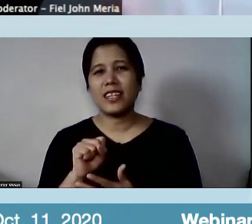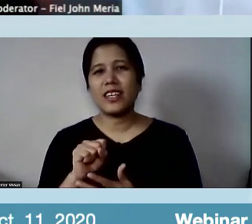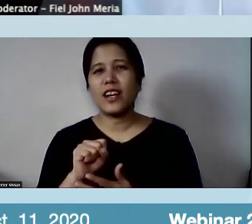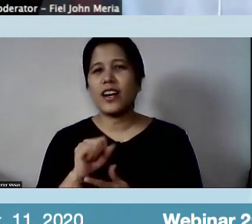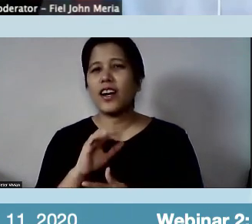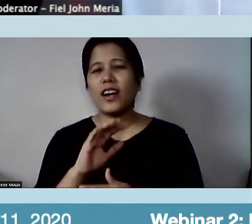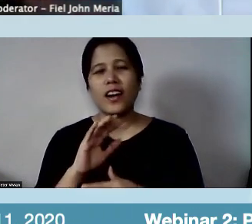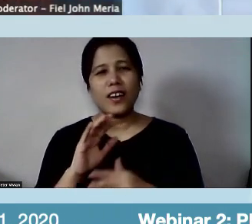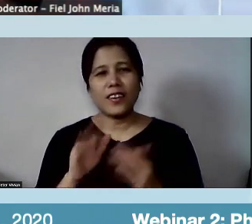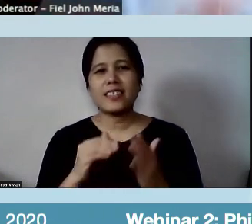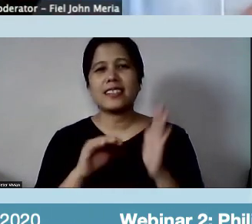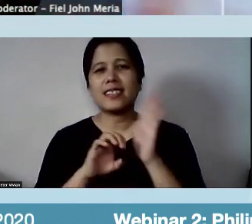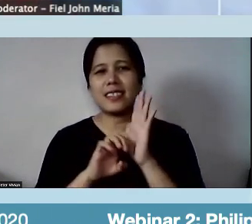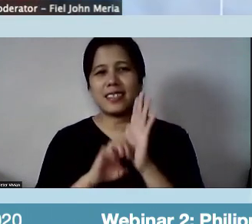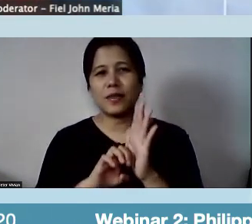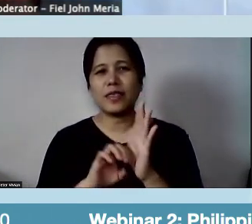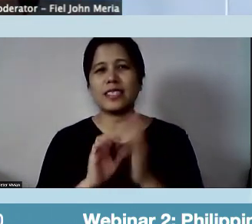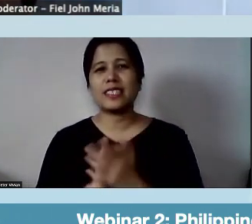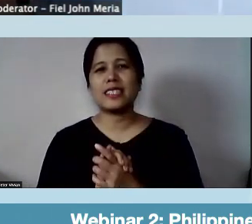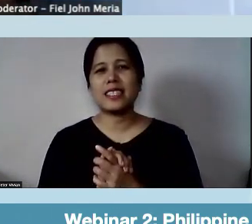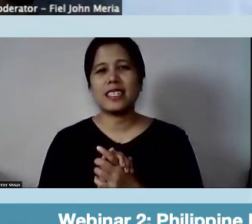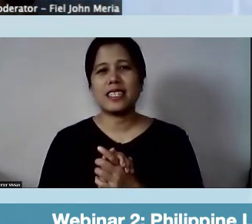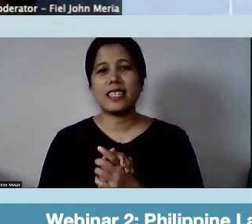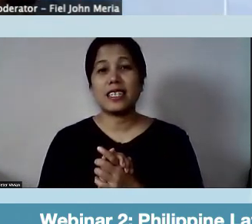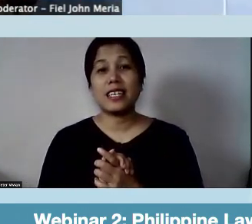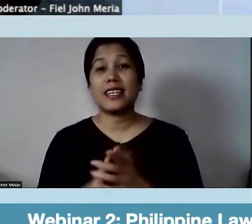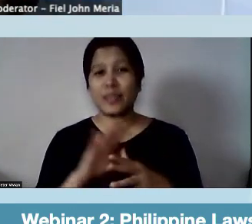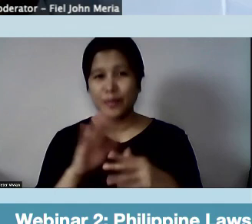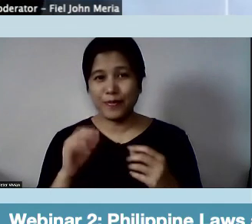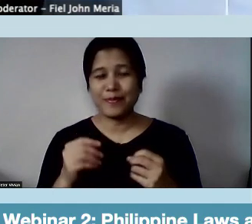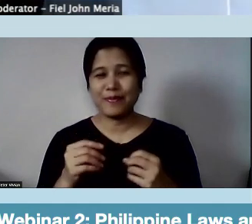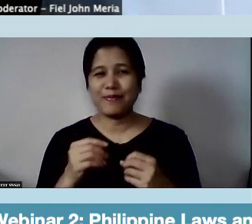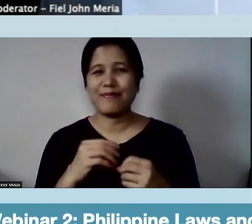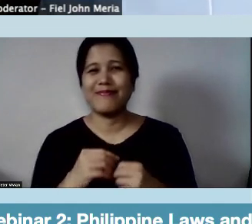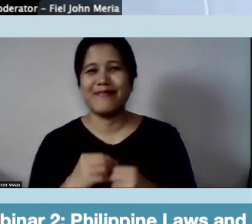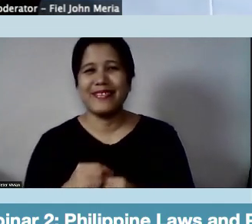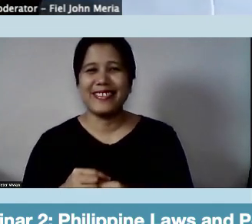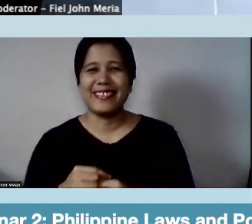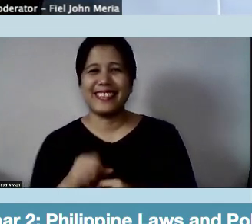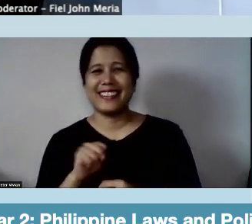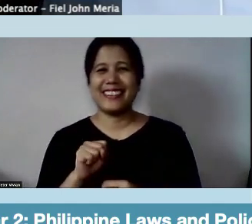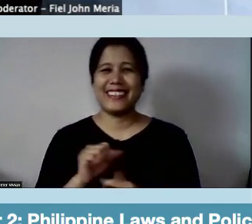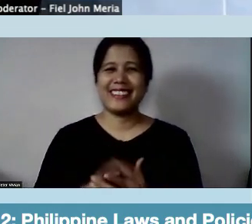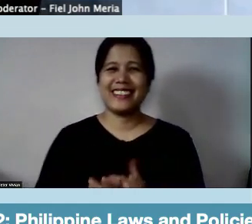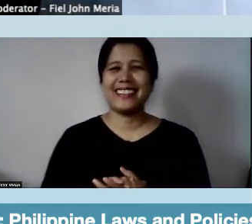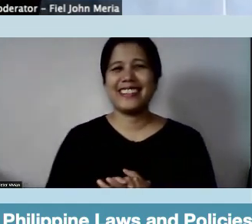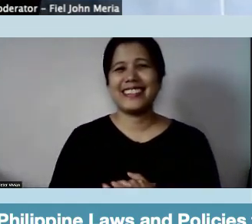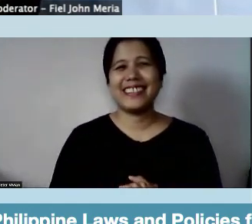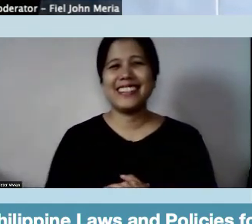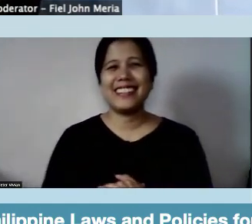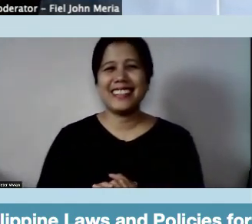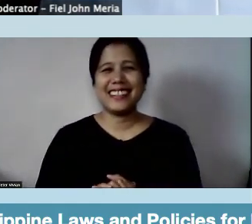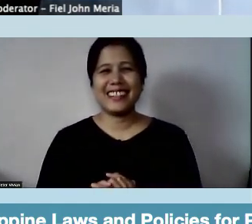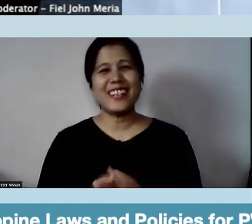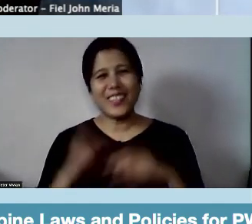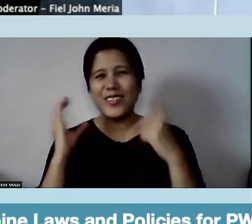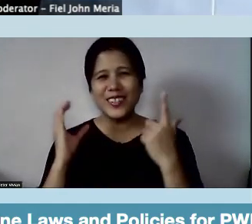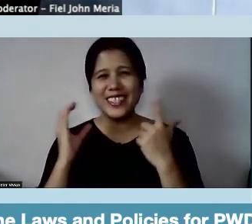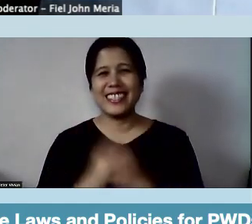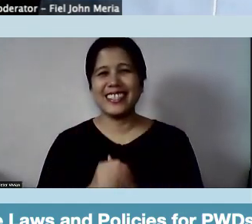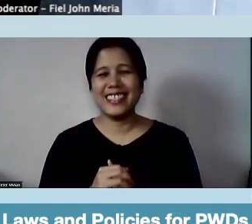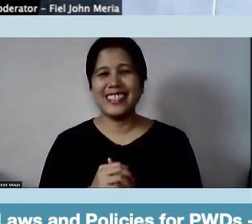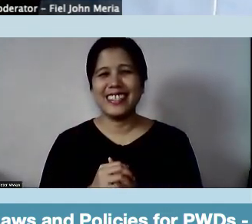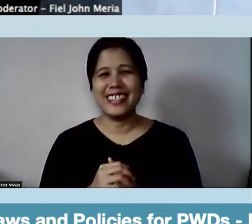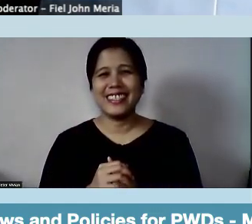the examples. Okay, as you were lecturing, they do apply to me, like a lot of majority of them. That's pretty cool, though. So okay.